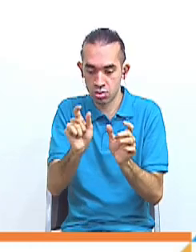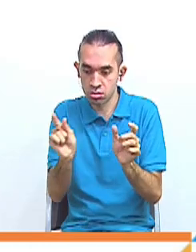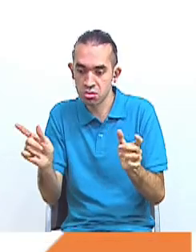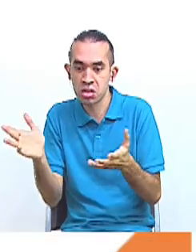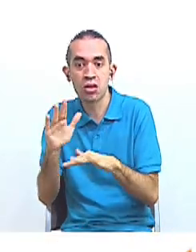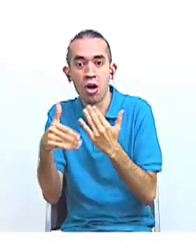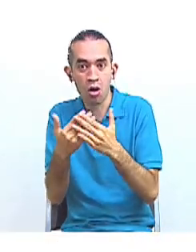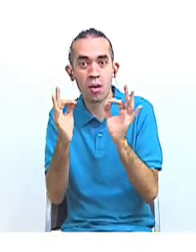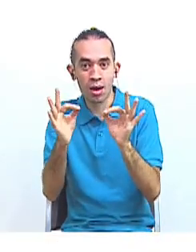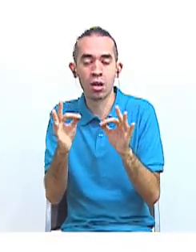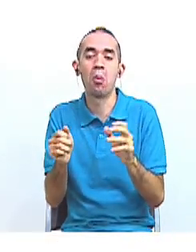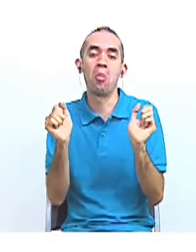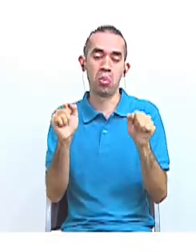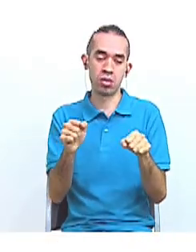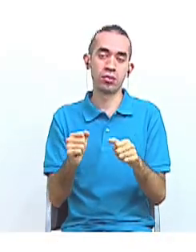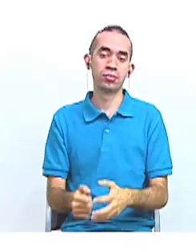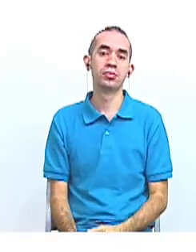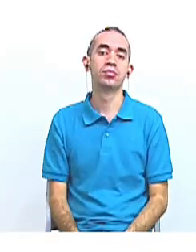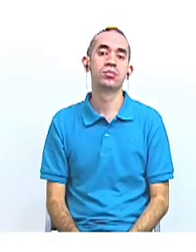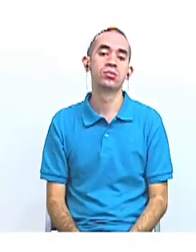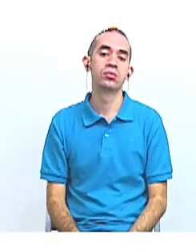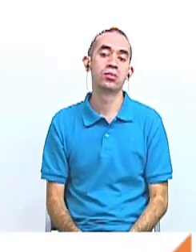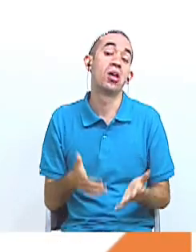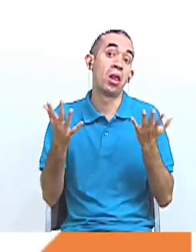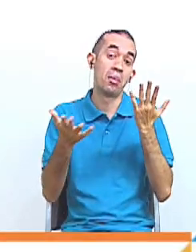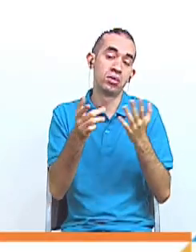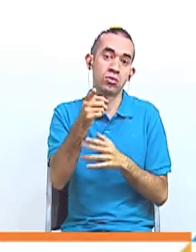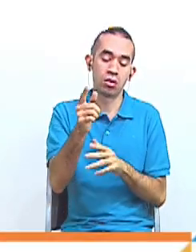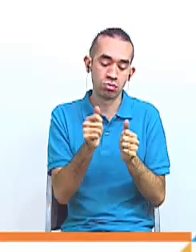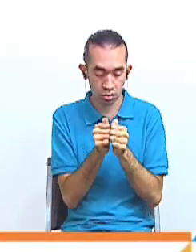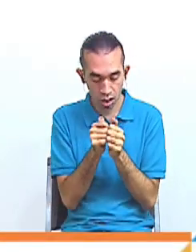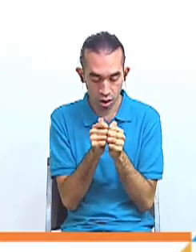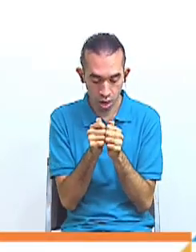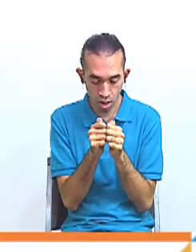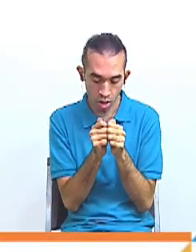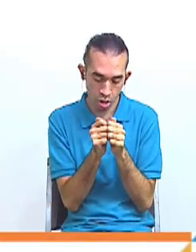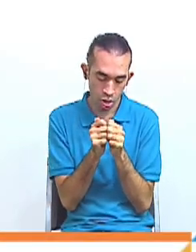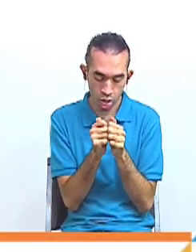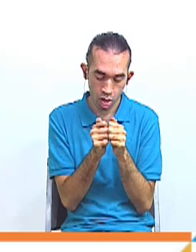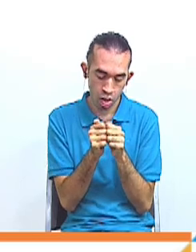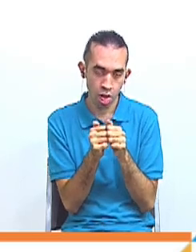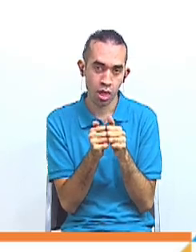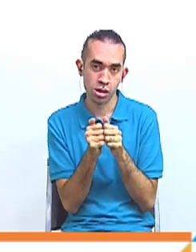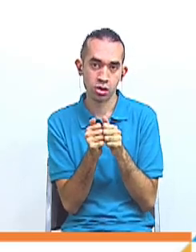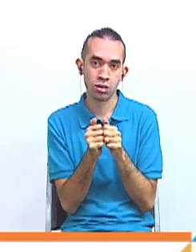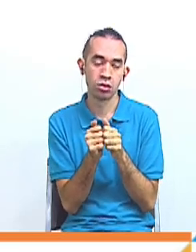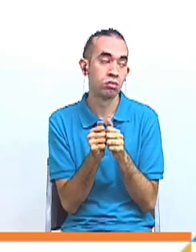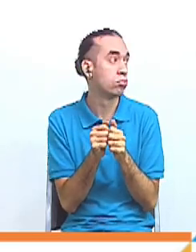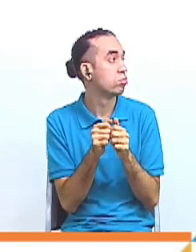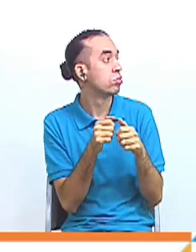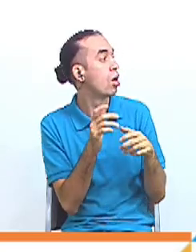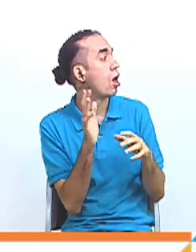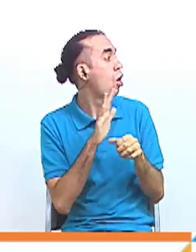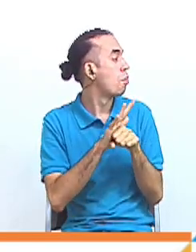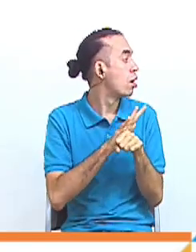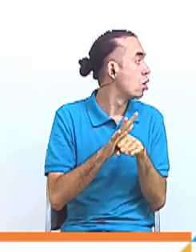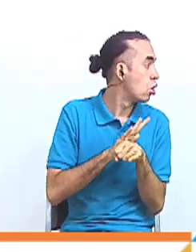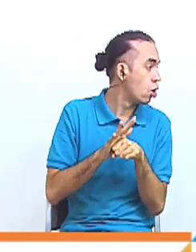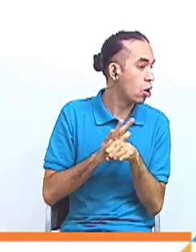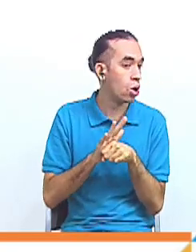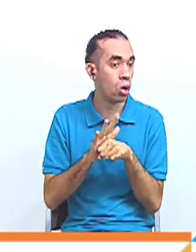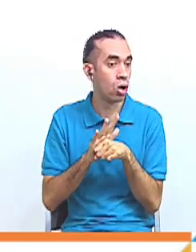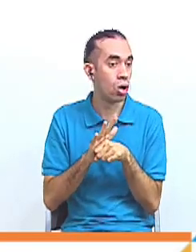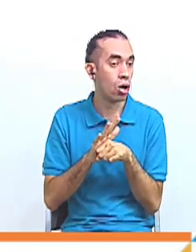you got just distracted with your telephone. You were doing some other things. So think about that. That is